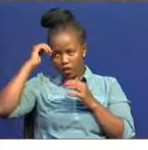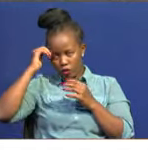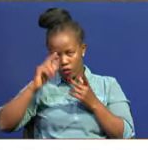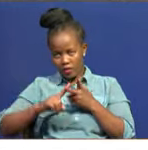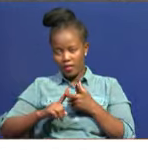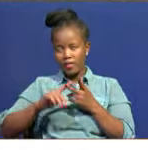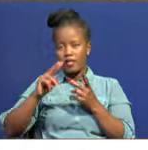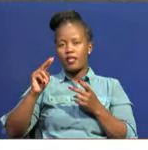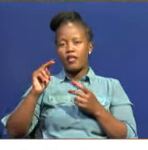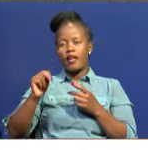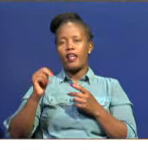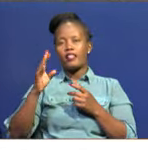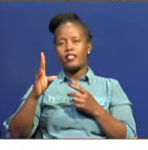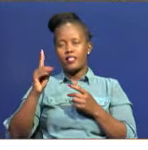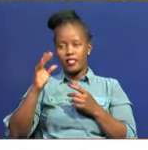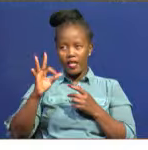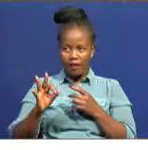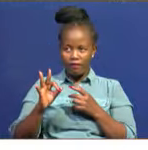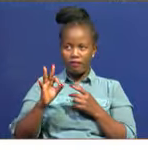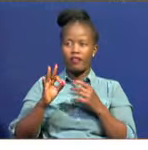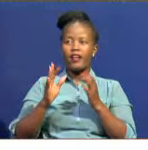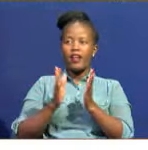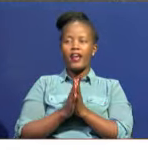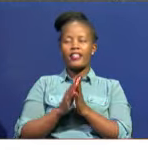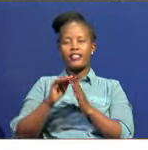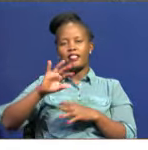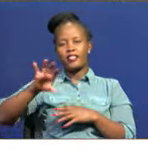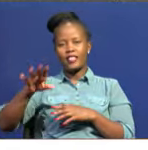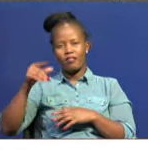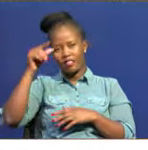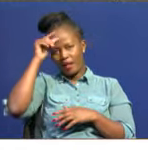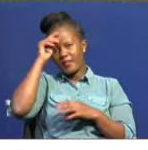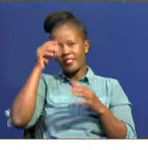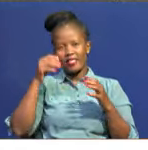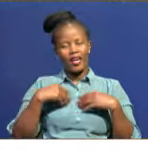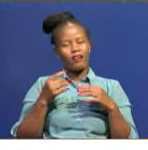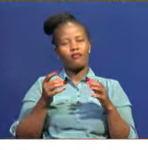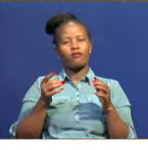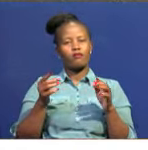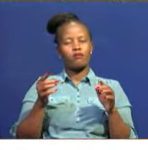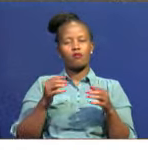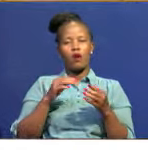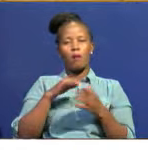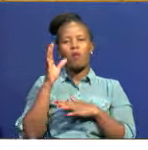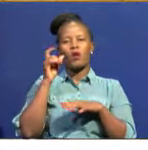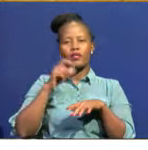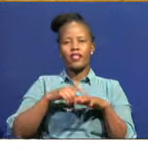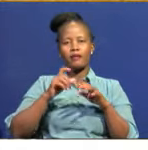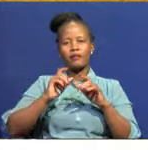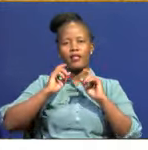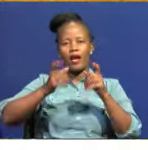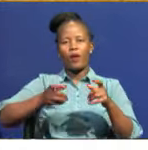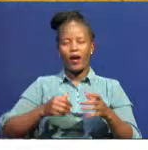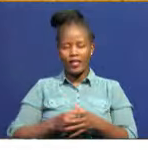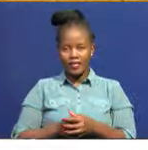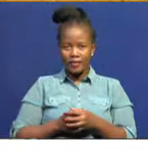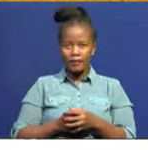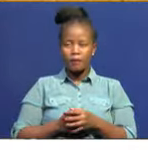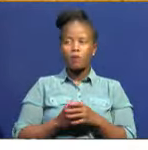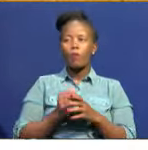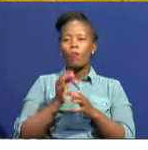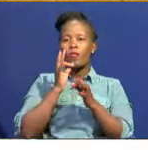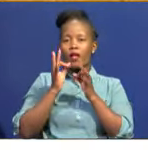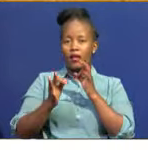county governments has in some instances led to duplication of awards." End of quote. If you are